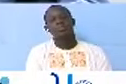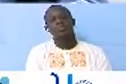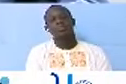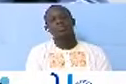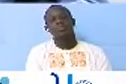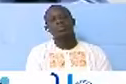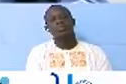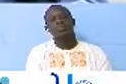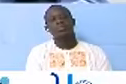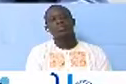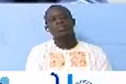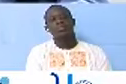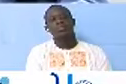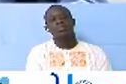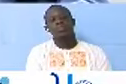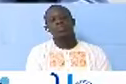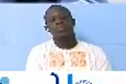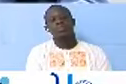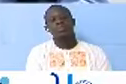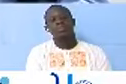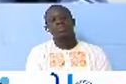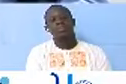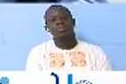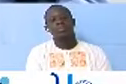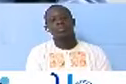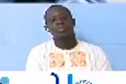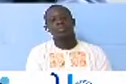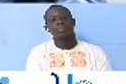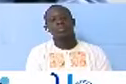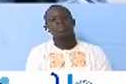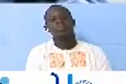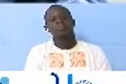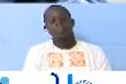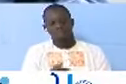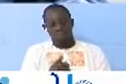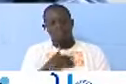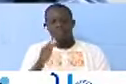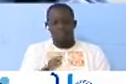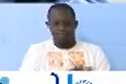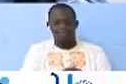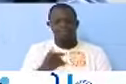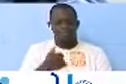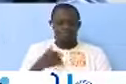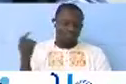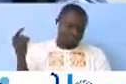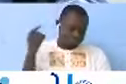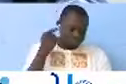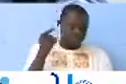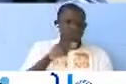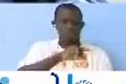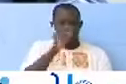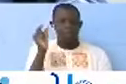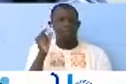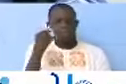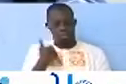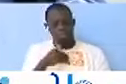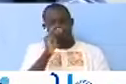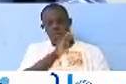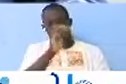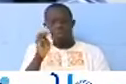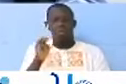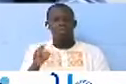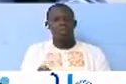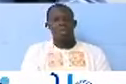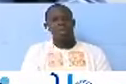am a good thing. I am a good thing. I am a good thing. I also used to hear names being mentioned.